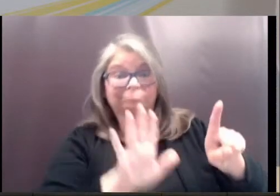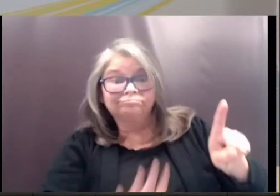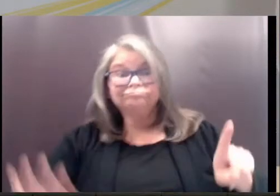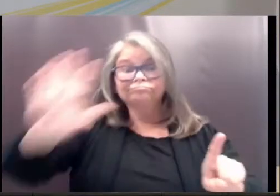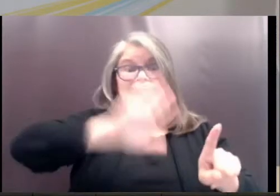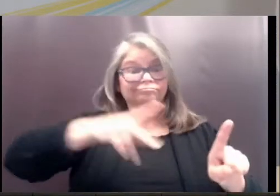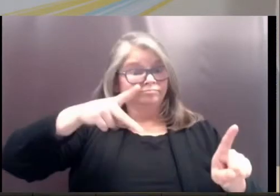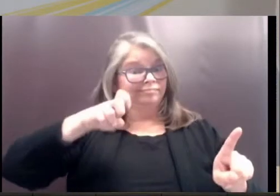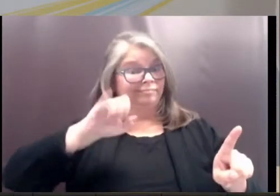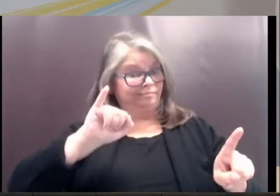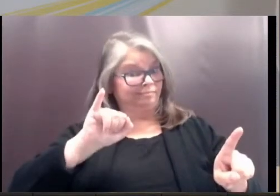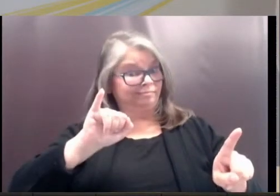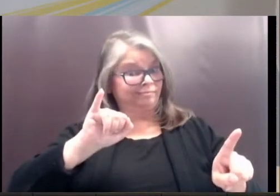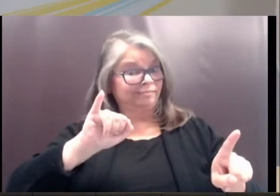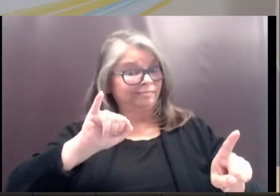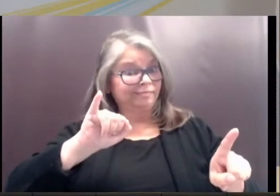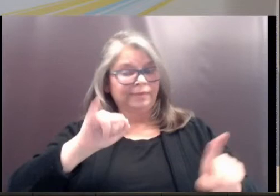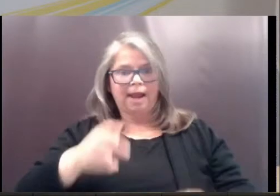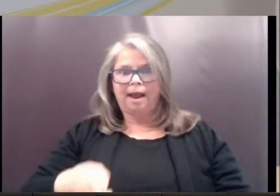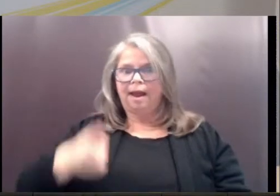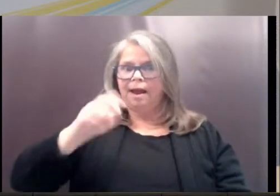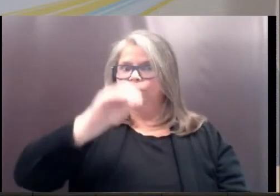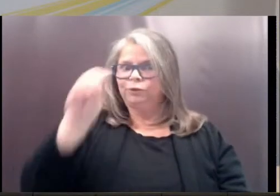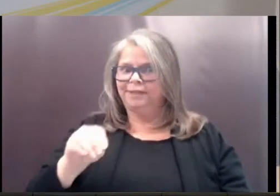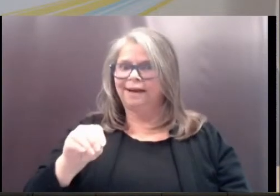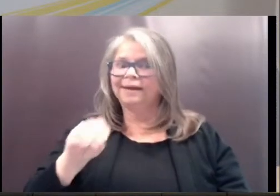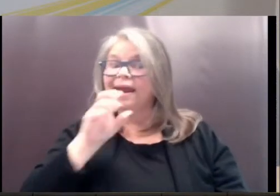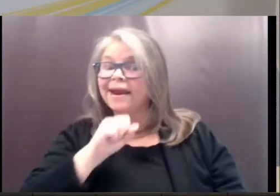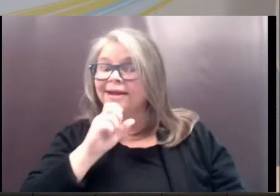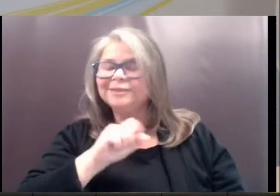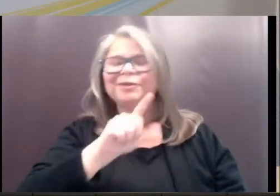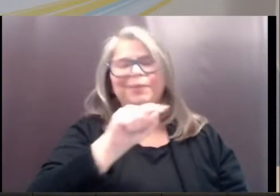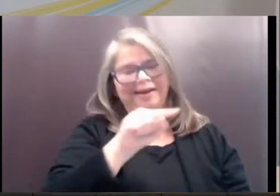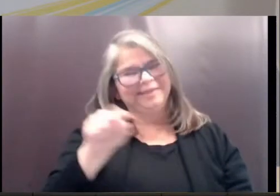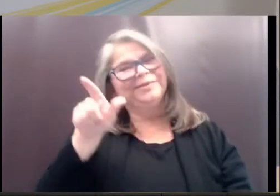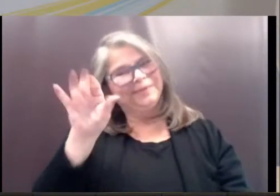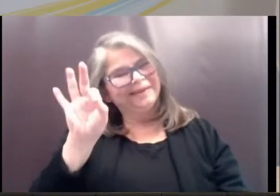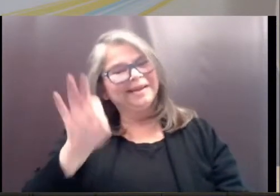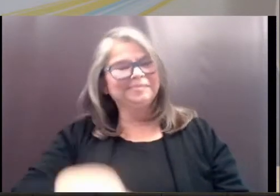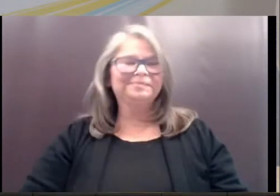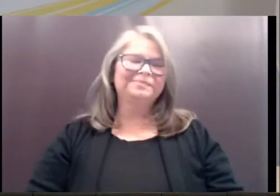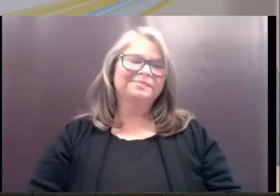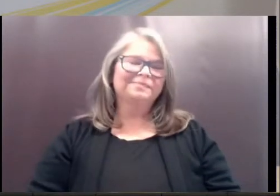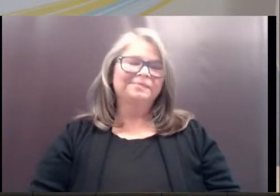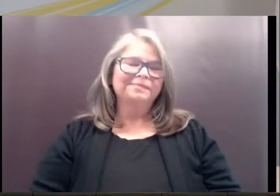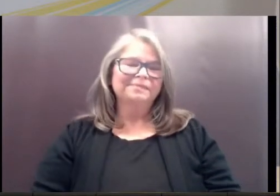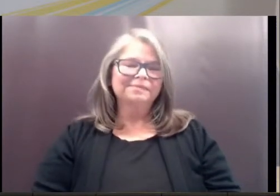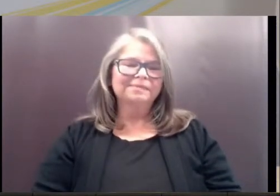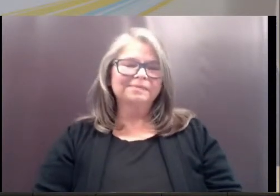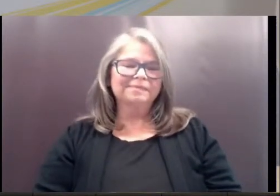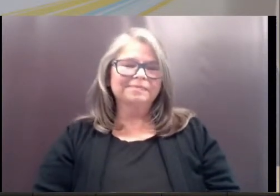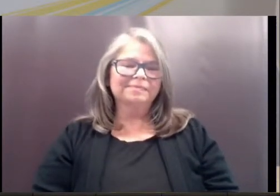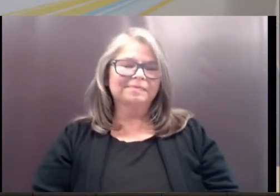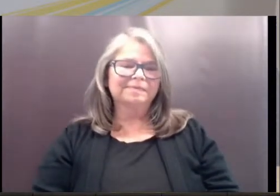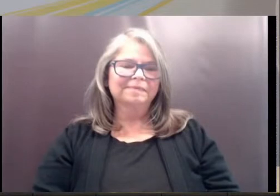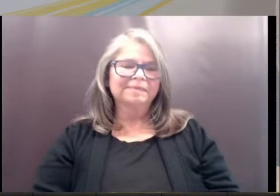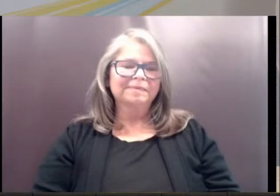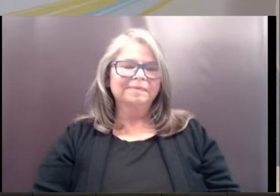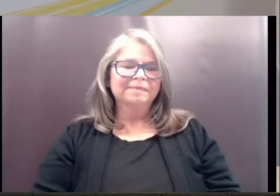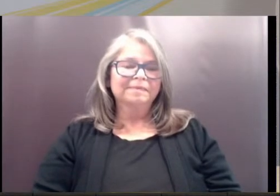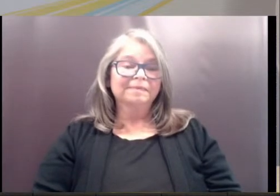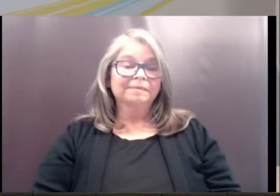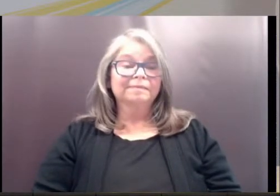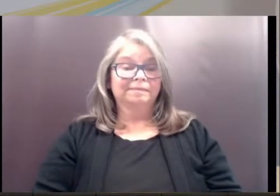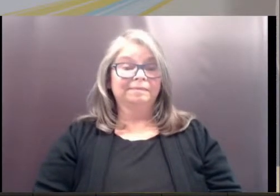to 29-year-old age category. Half of those tests have approximately half of them have